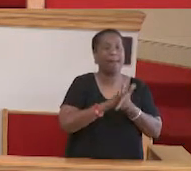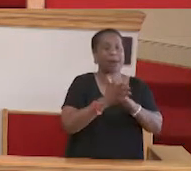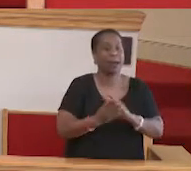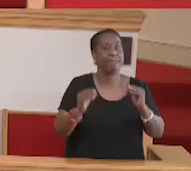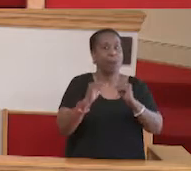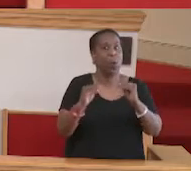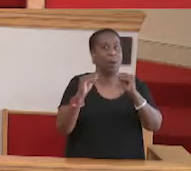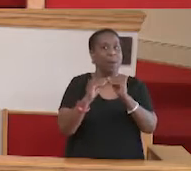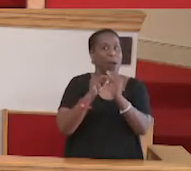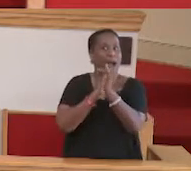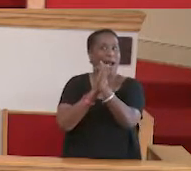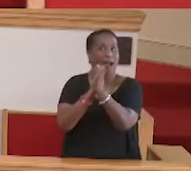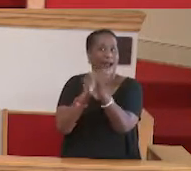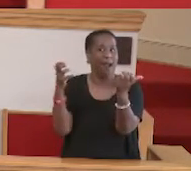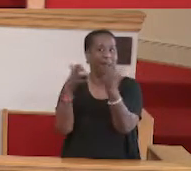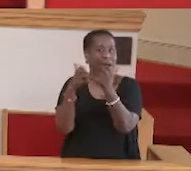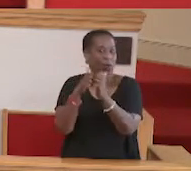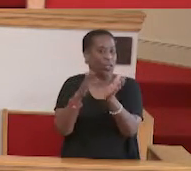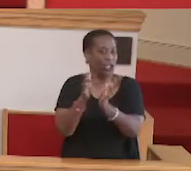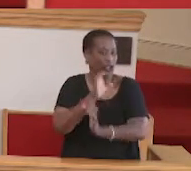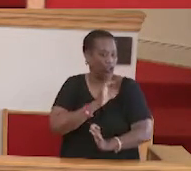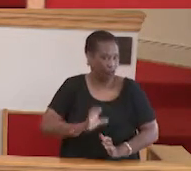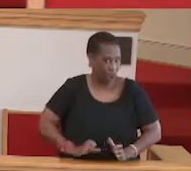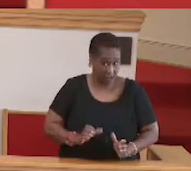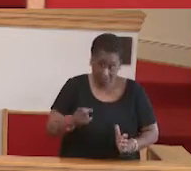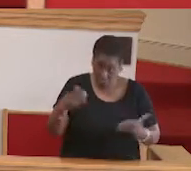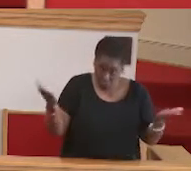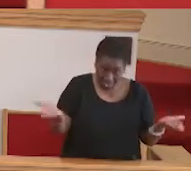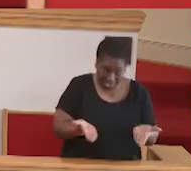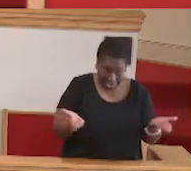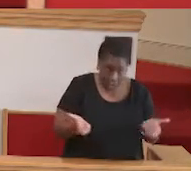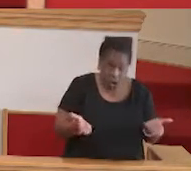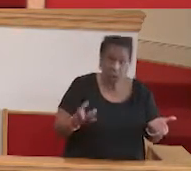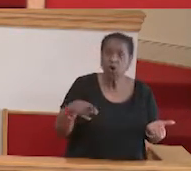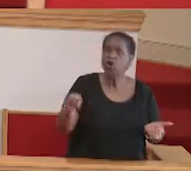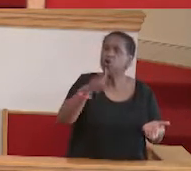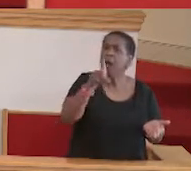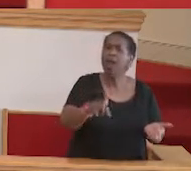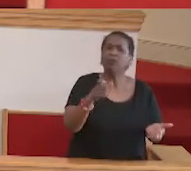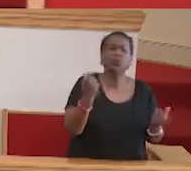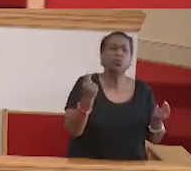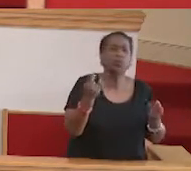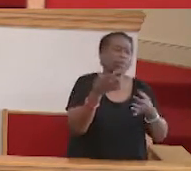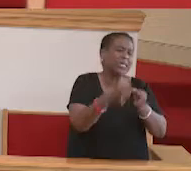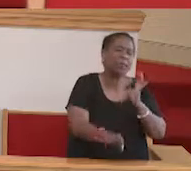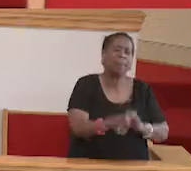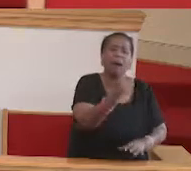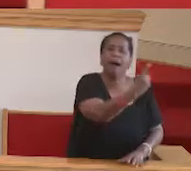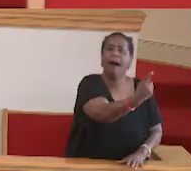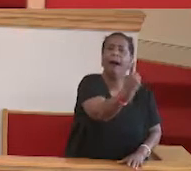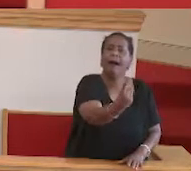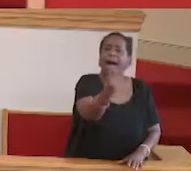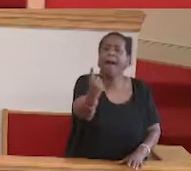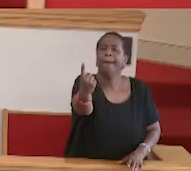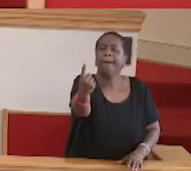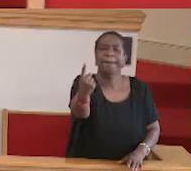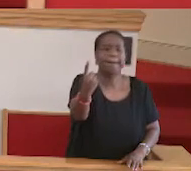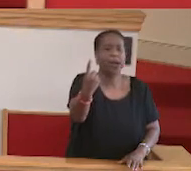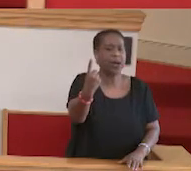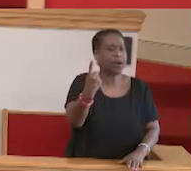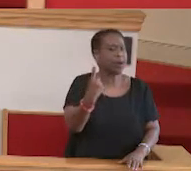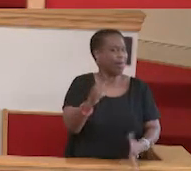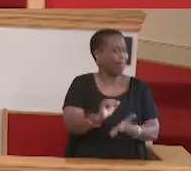Christ? If you're here, all you've got to do is step out of the aisle. One of these deacons will escort you to the